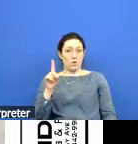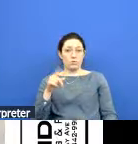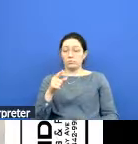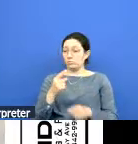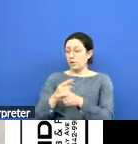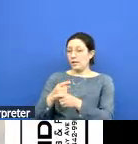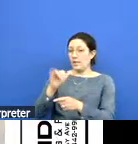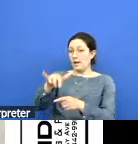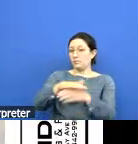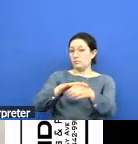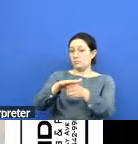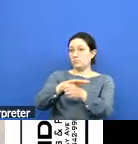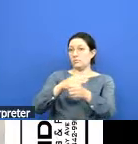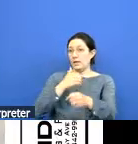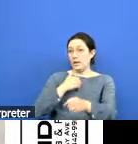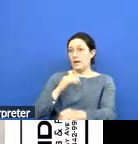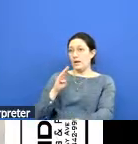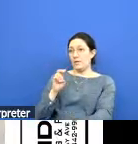then